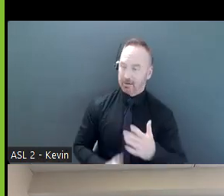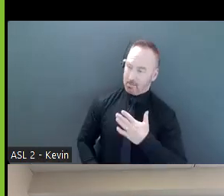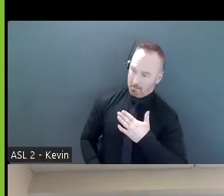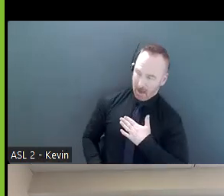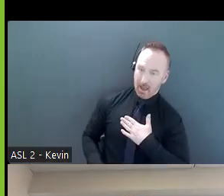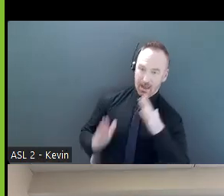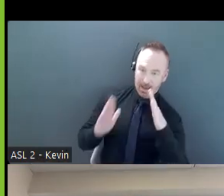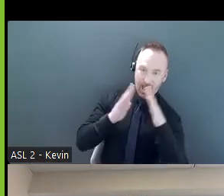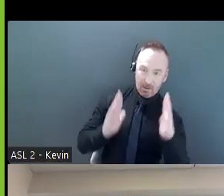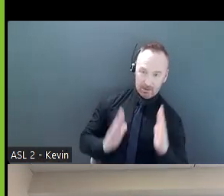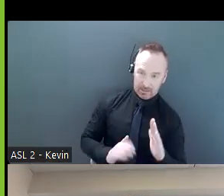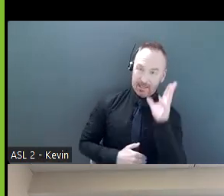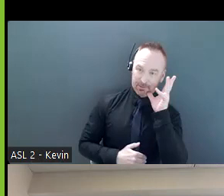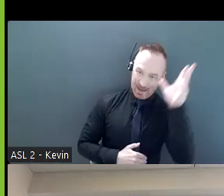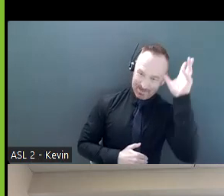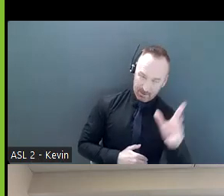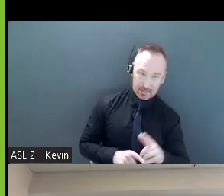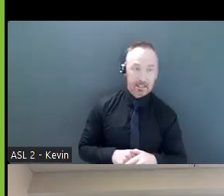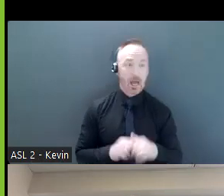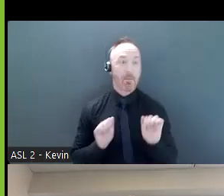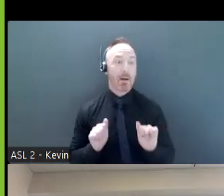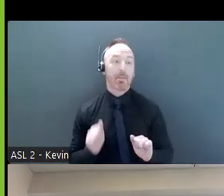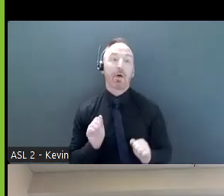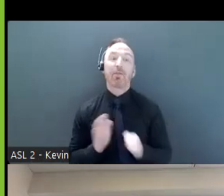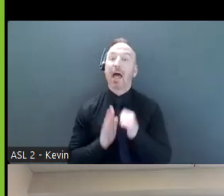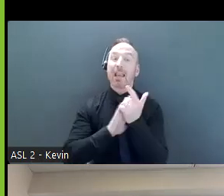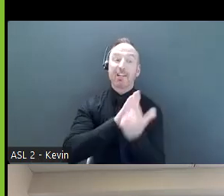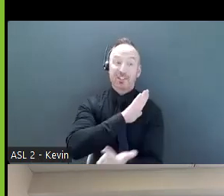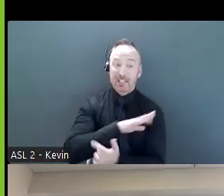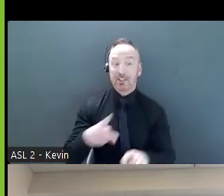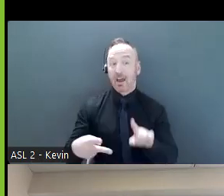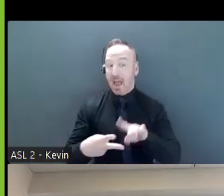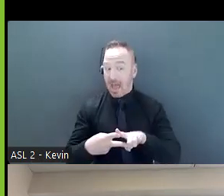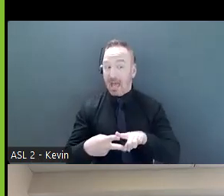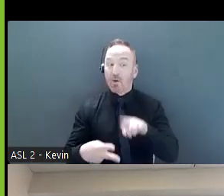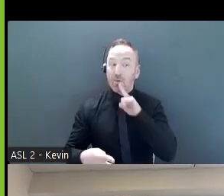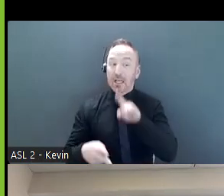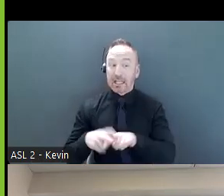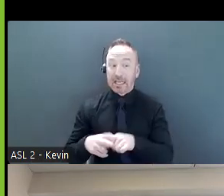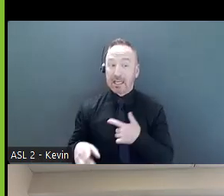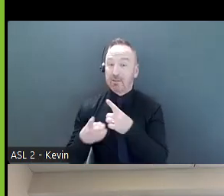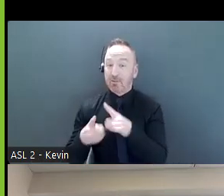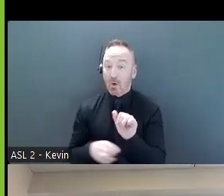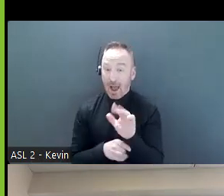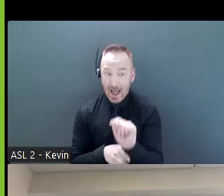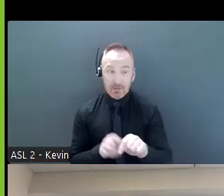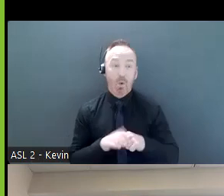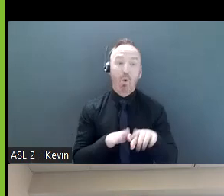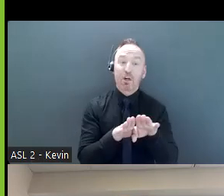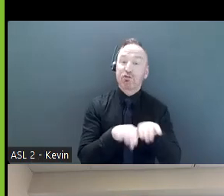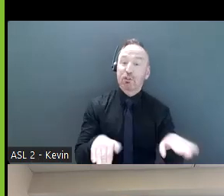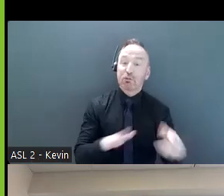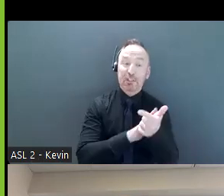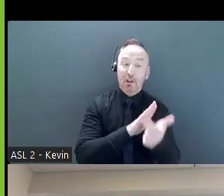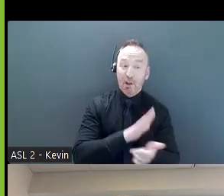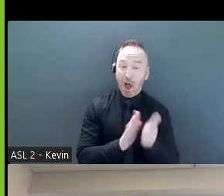apply. One is the Divorce Act and one is the Children Law Reform Act. So this screen shows you the provincial legislation, which